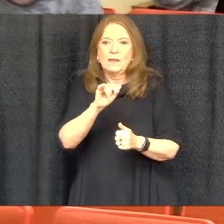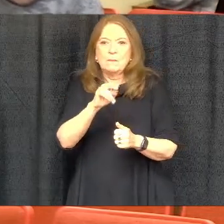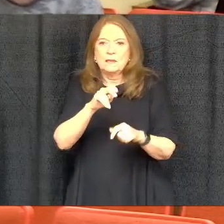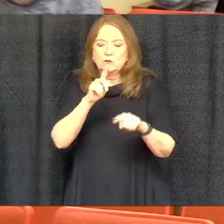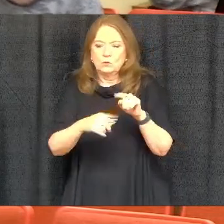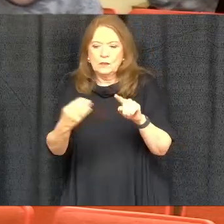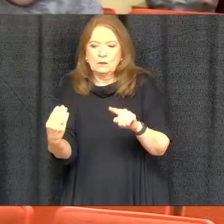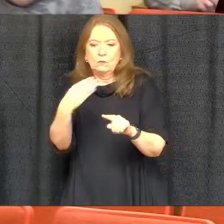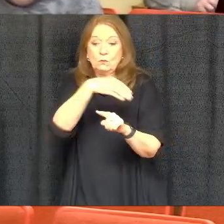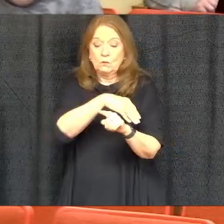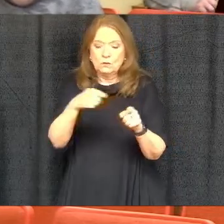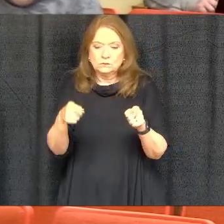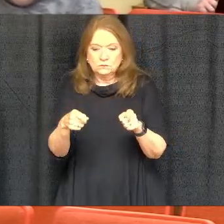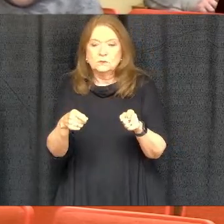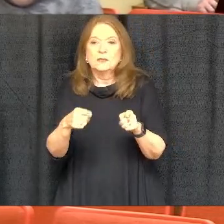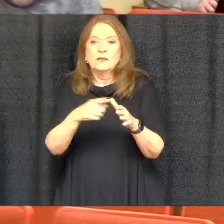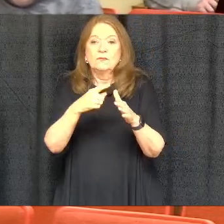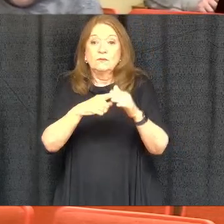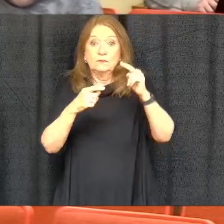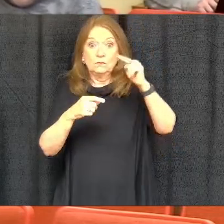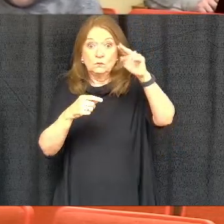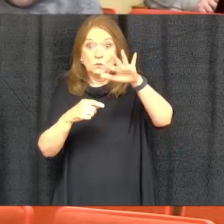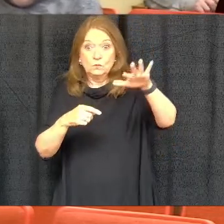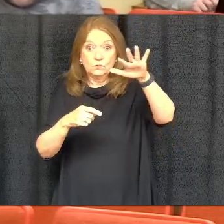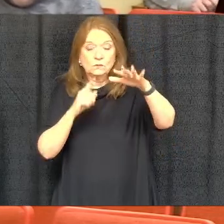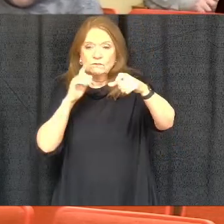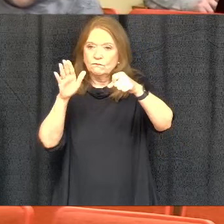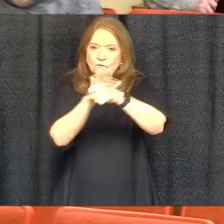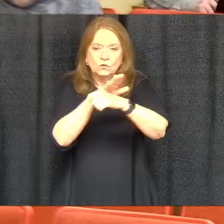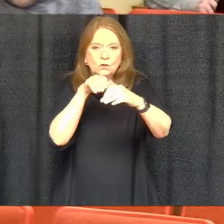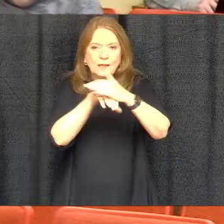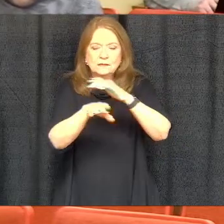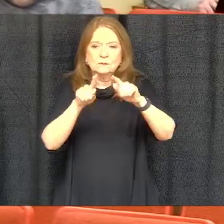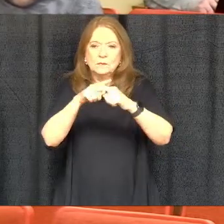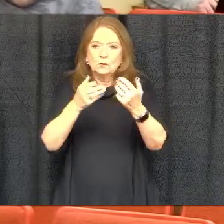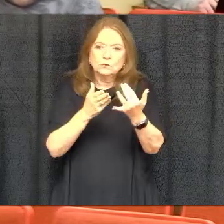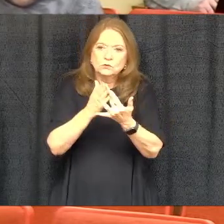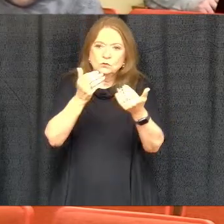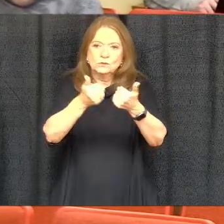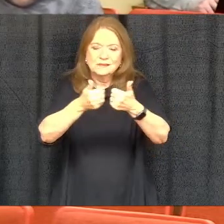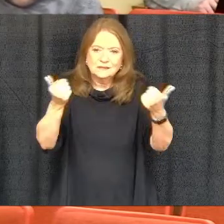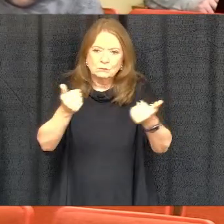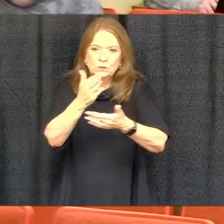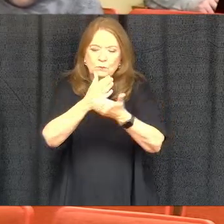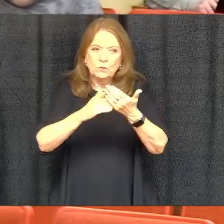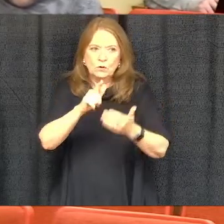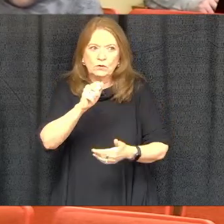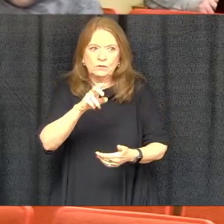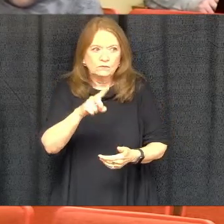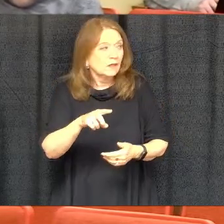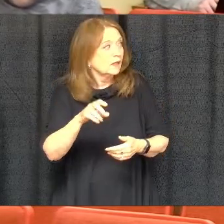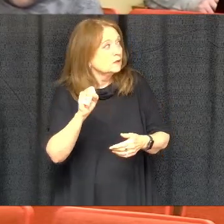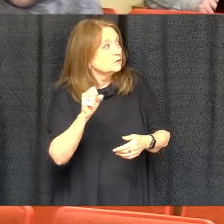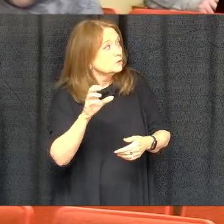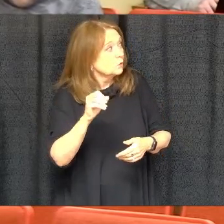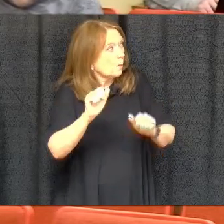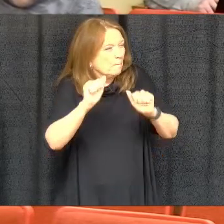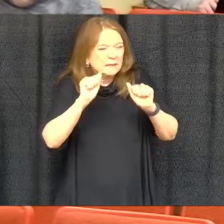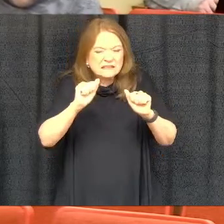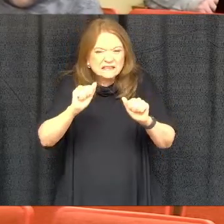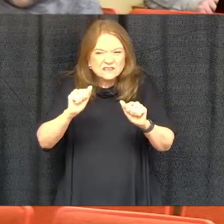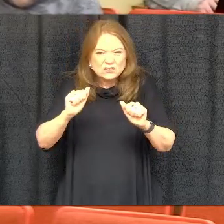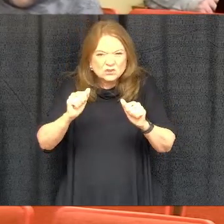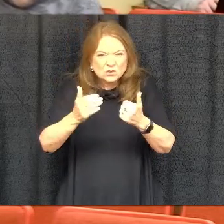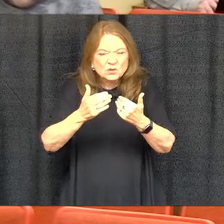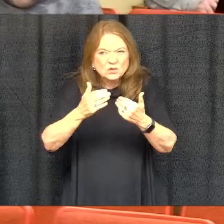there. The northern access point is a full access point, but it goes through a separate parcel. So that's a potential access, but not one they're using.